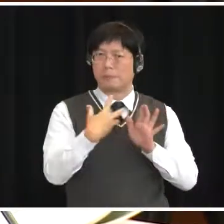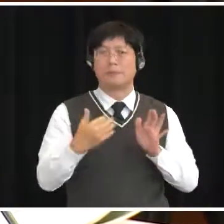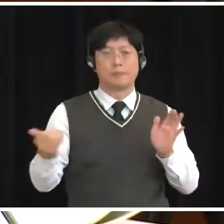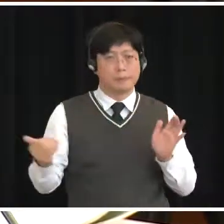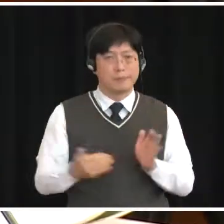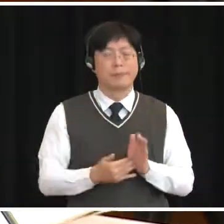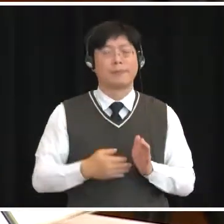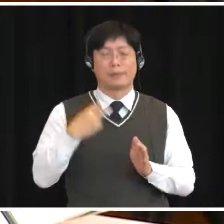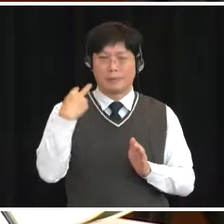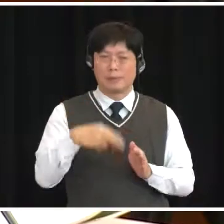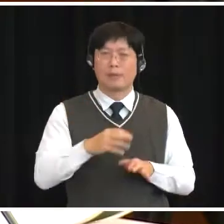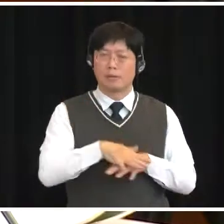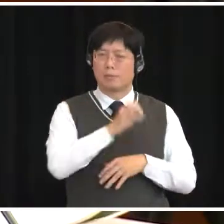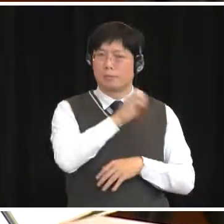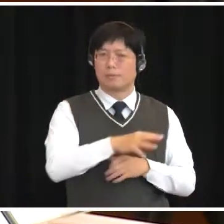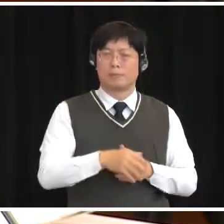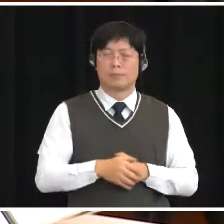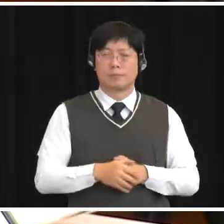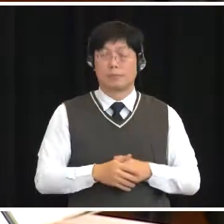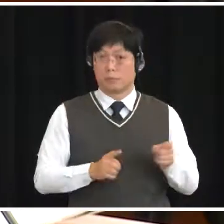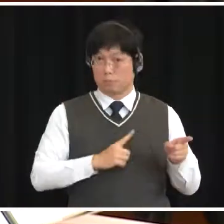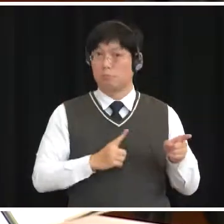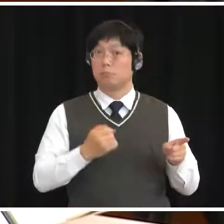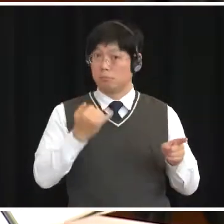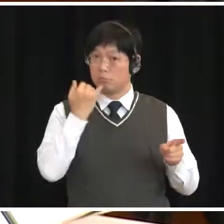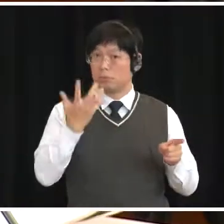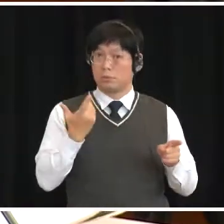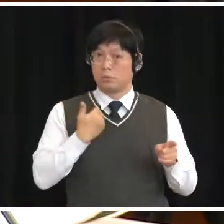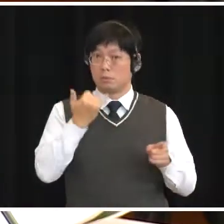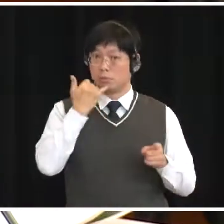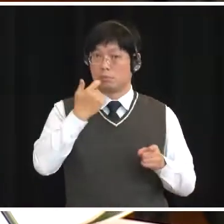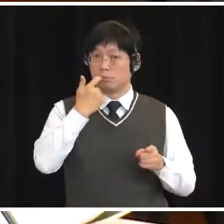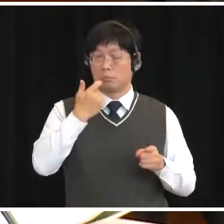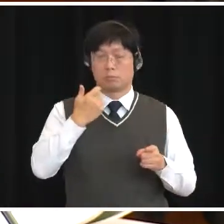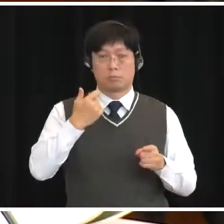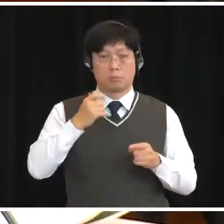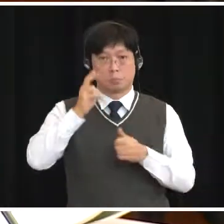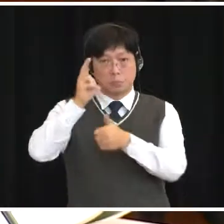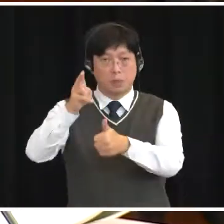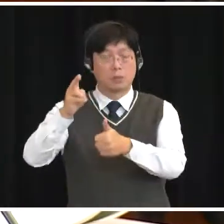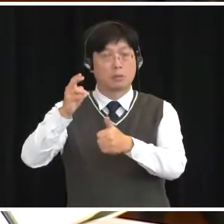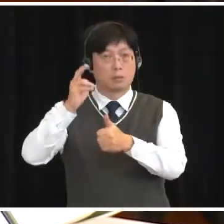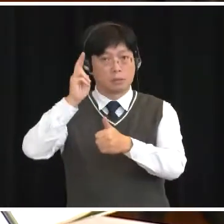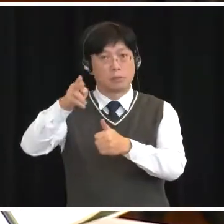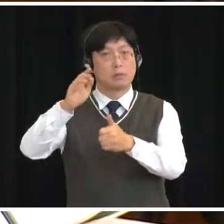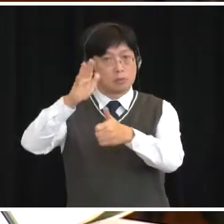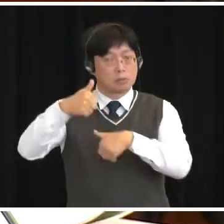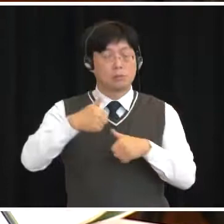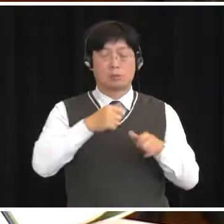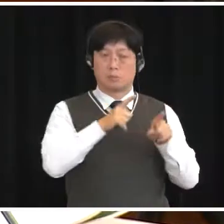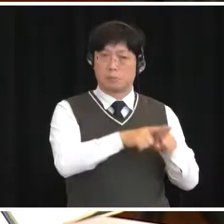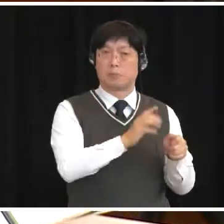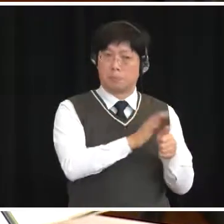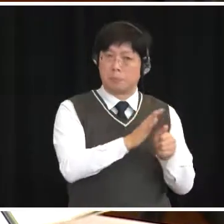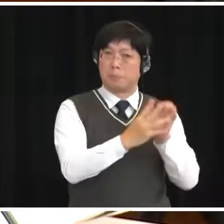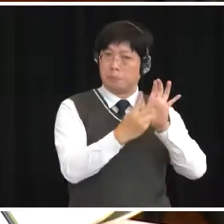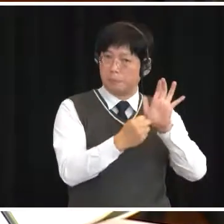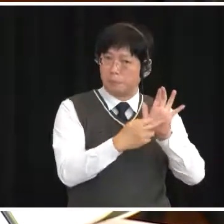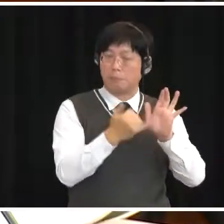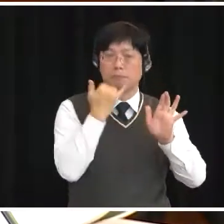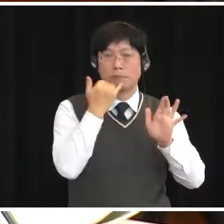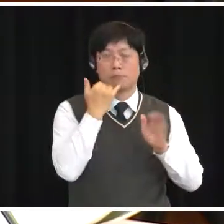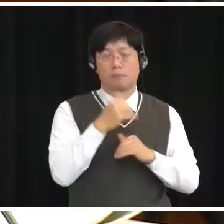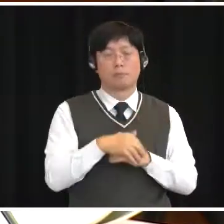their opinions, and judges tell the youth that they